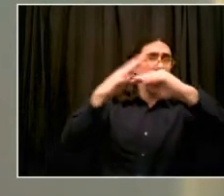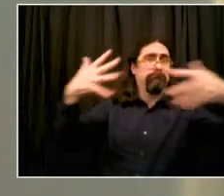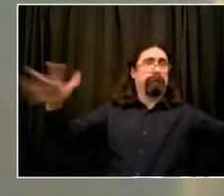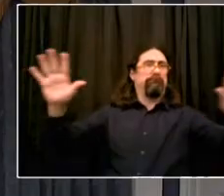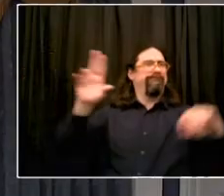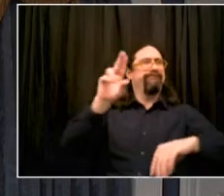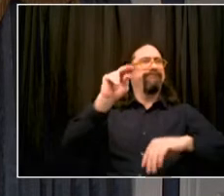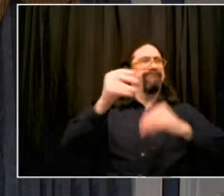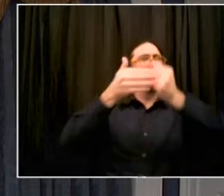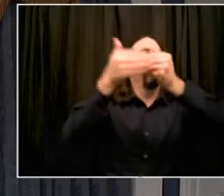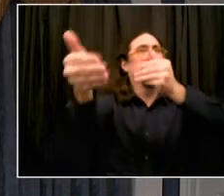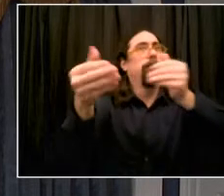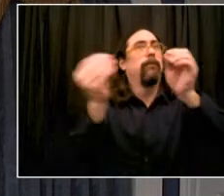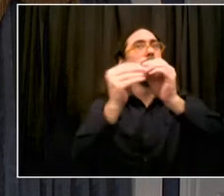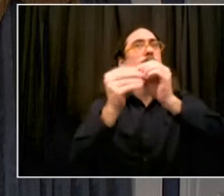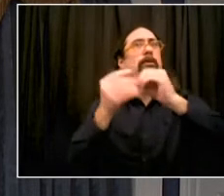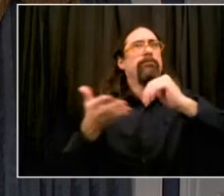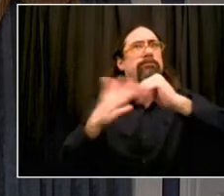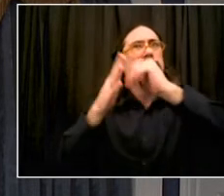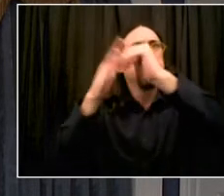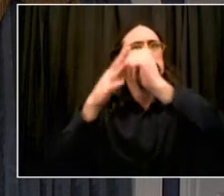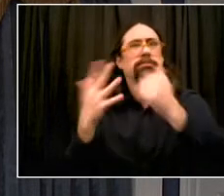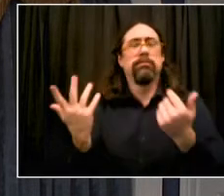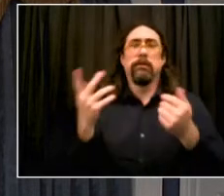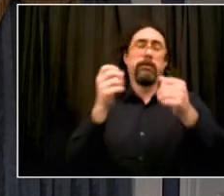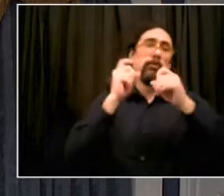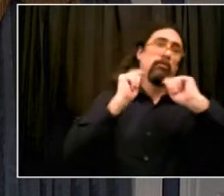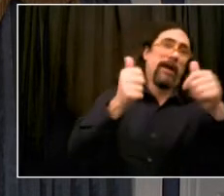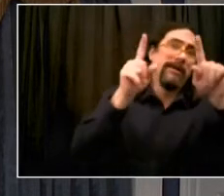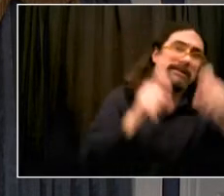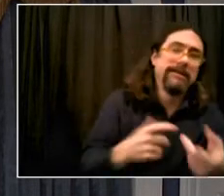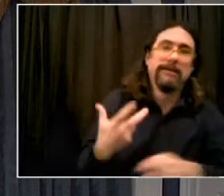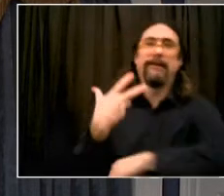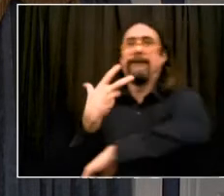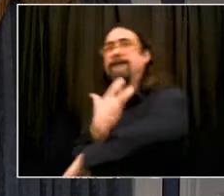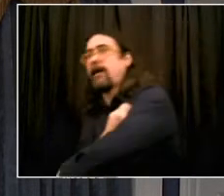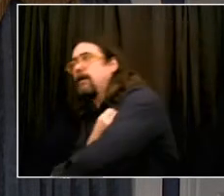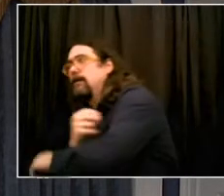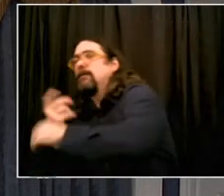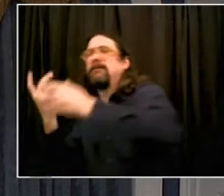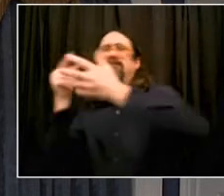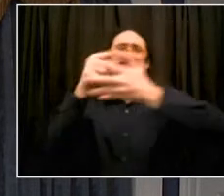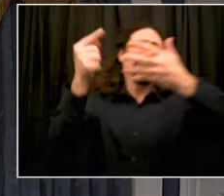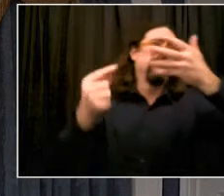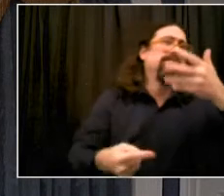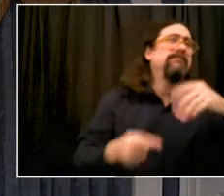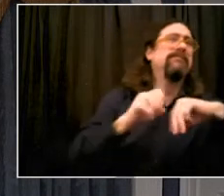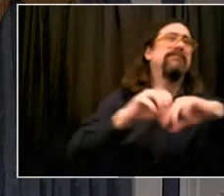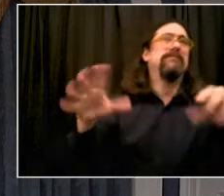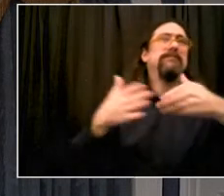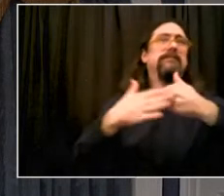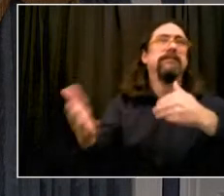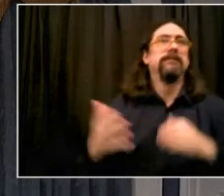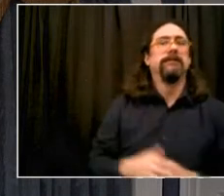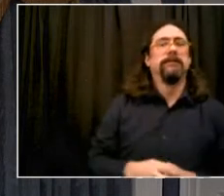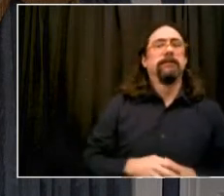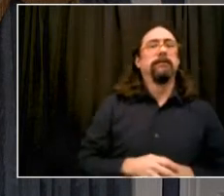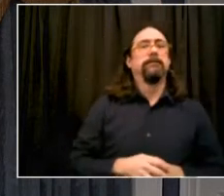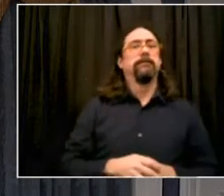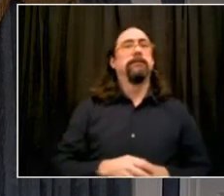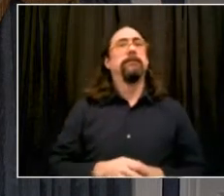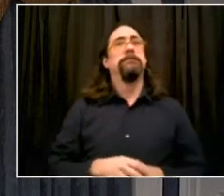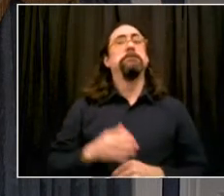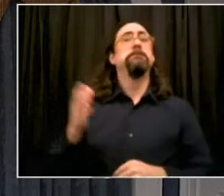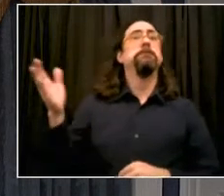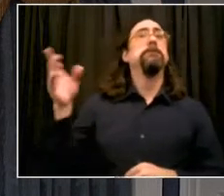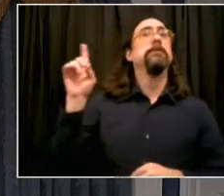reopening. Thank you. Dr. Chachki. Yes, thank you. Just to elaborate a bit on what Dr. Varma has said, I want to